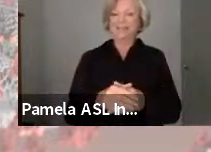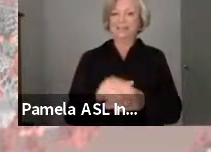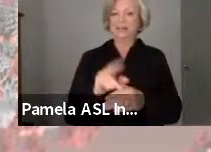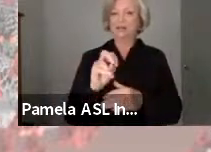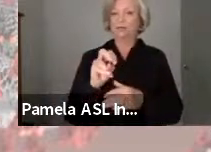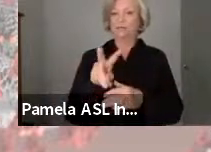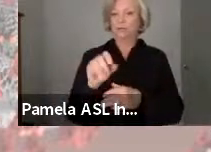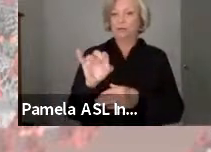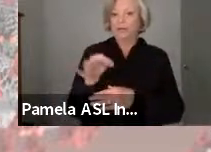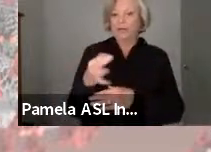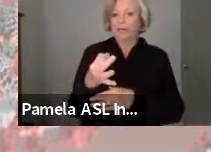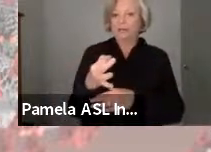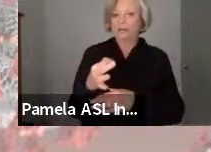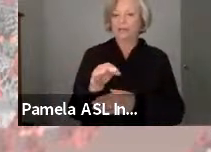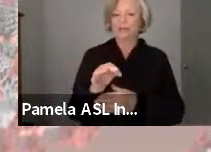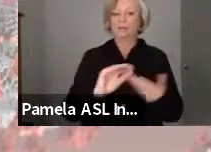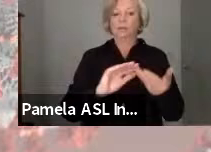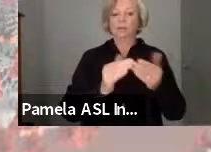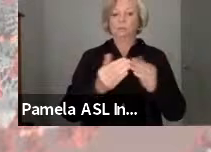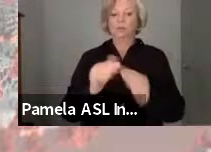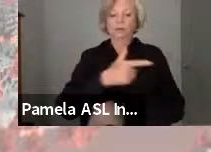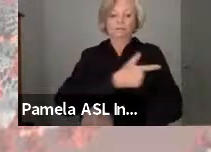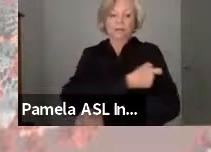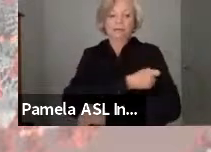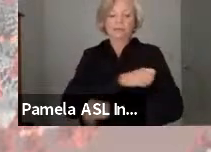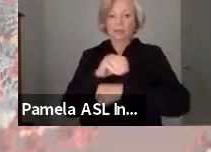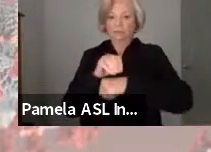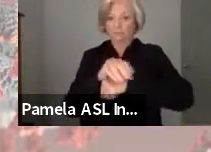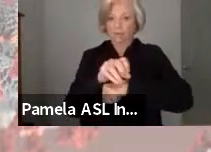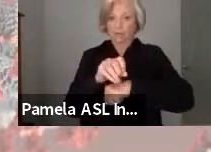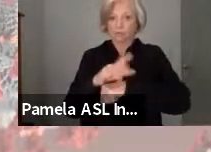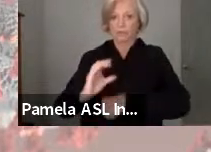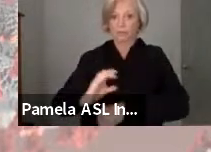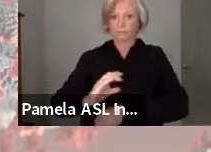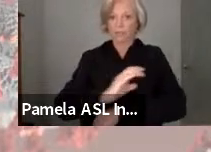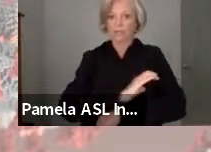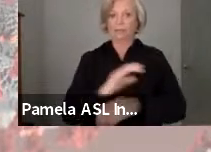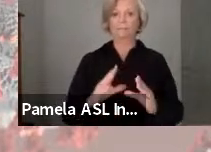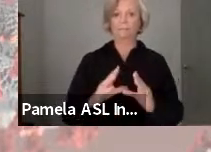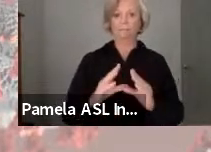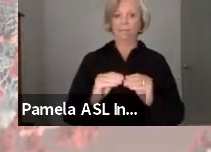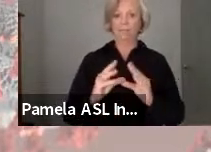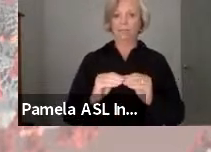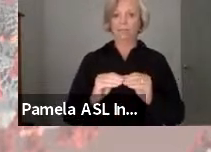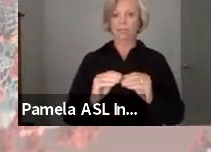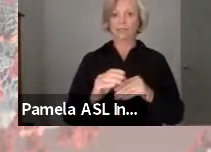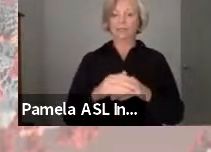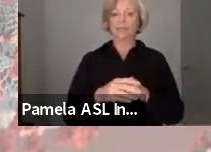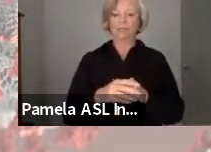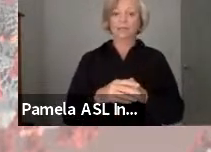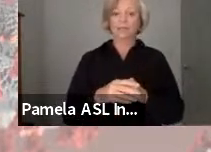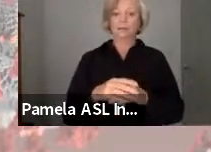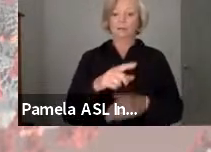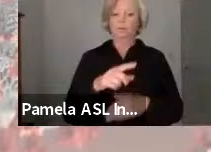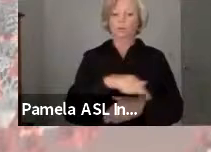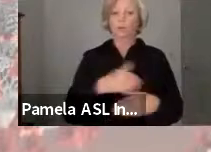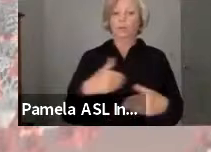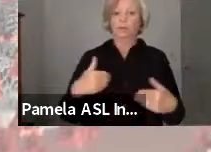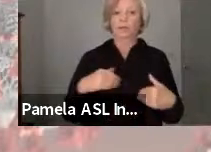9th Community Vaccine Advisory Committee meeting, and we have